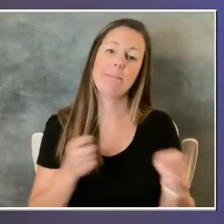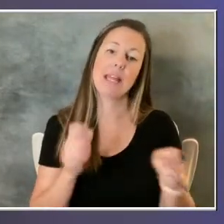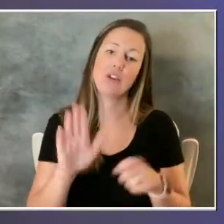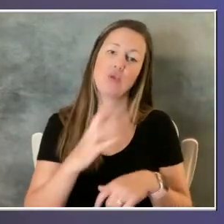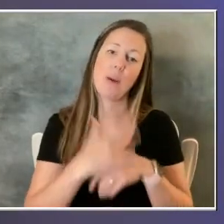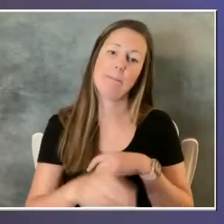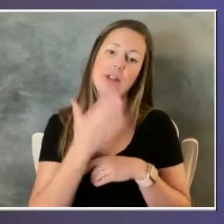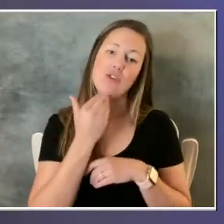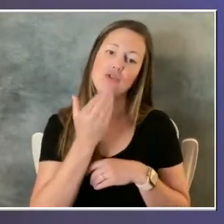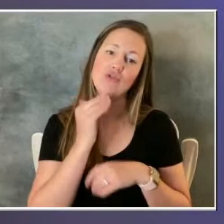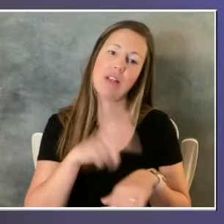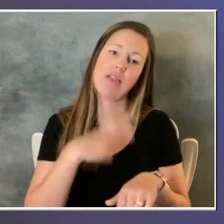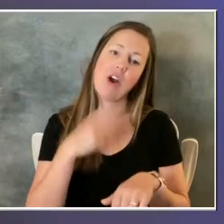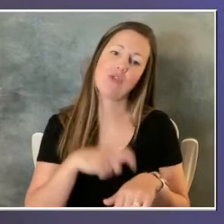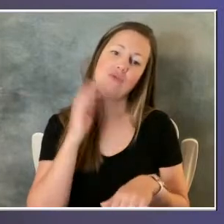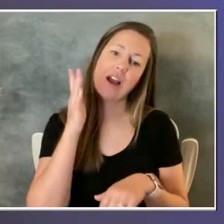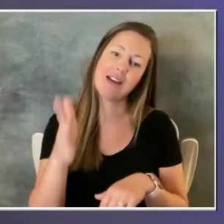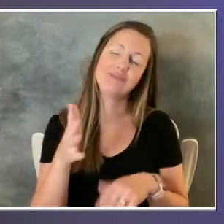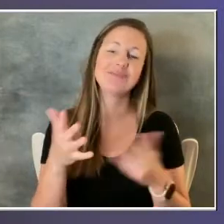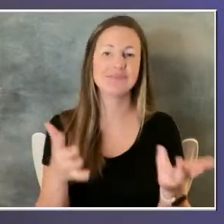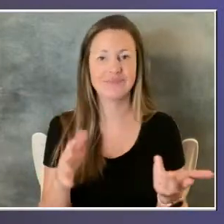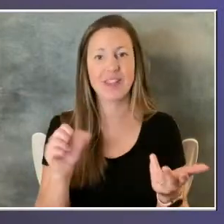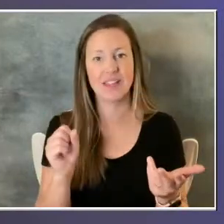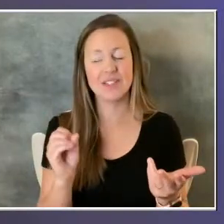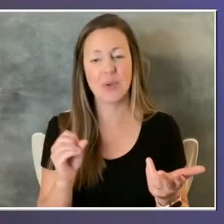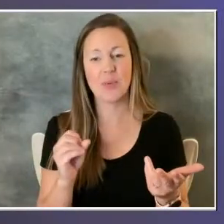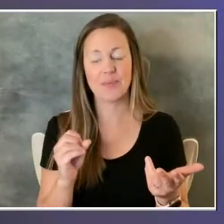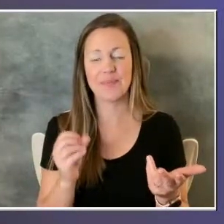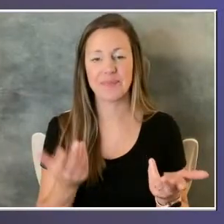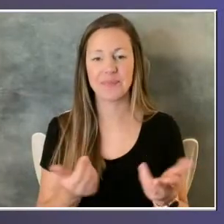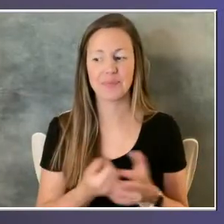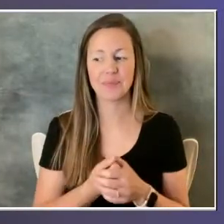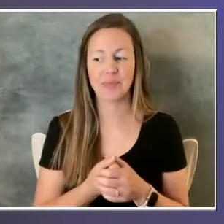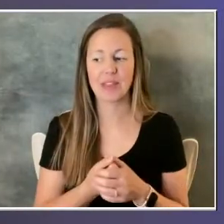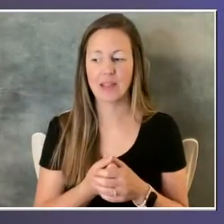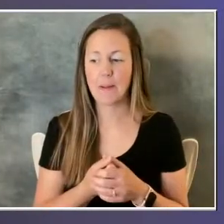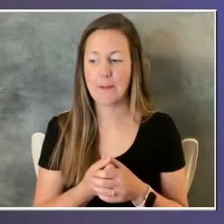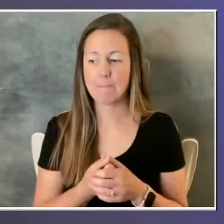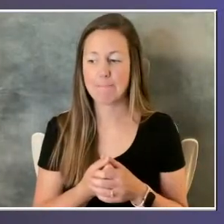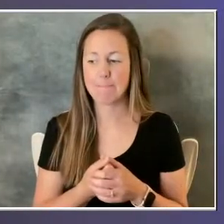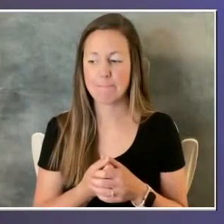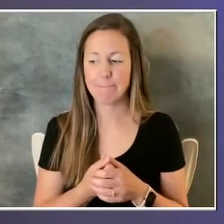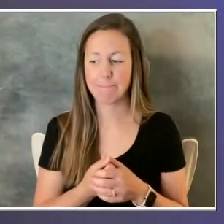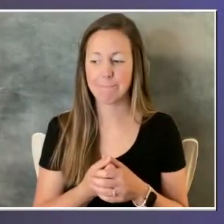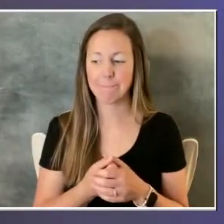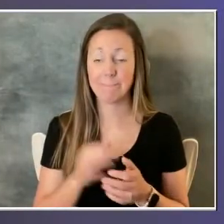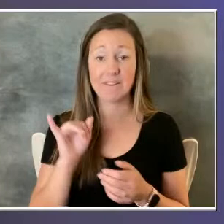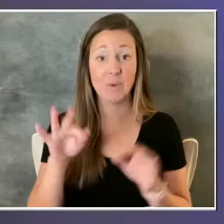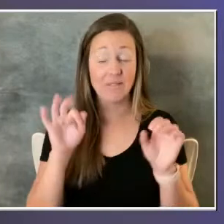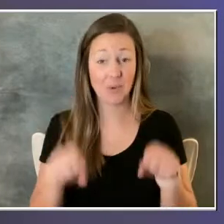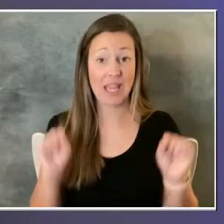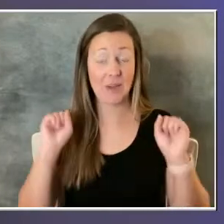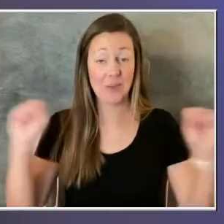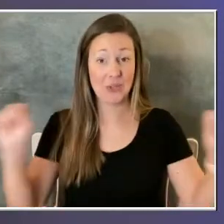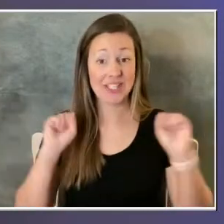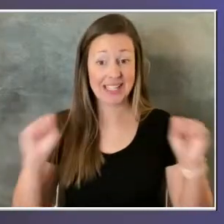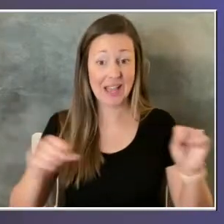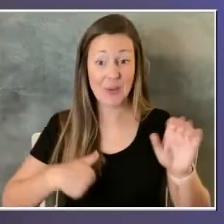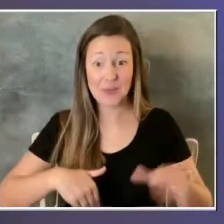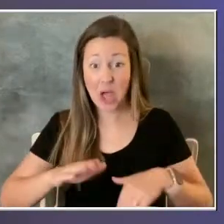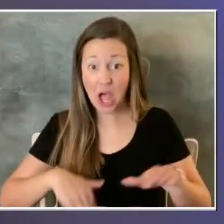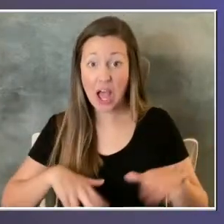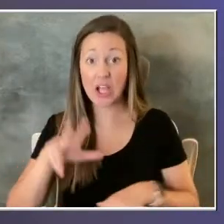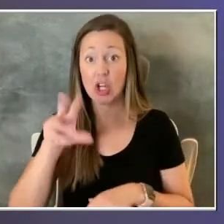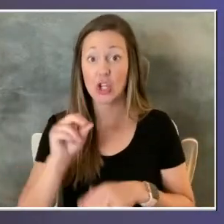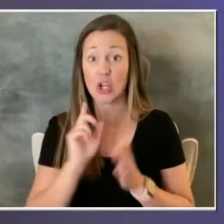run. So it's, if you can work out or exercise or walk 30 minutes or more